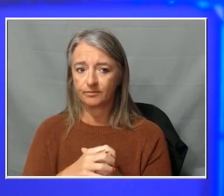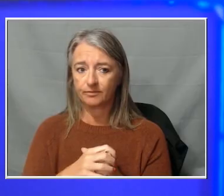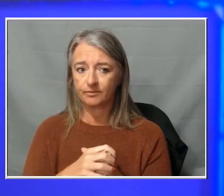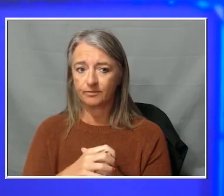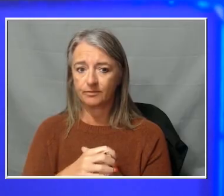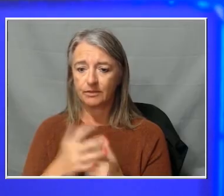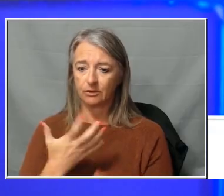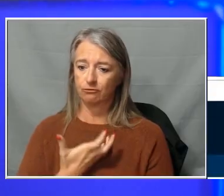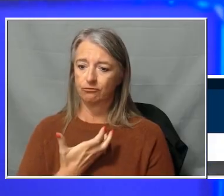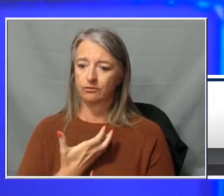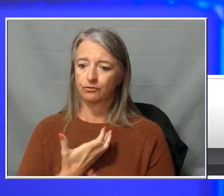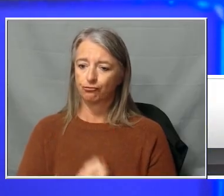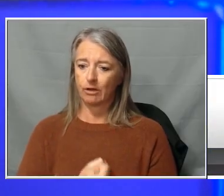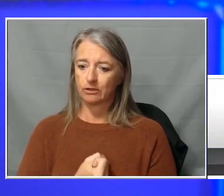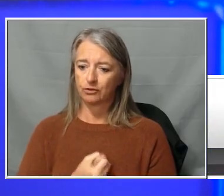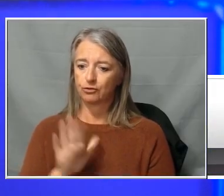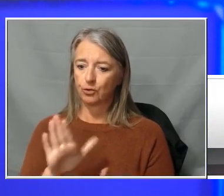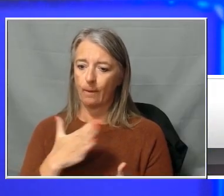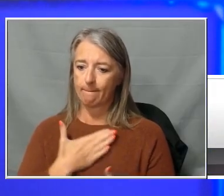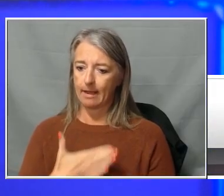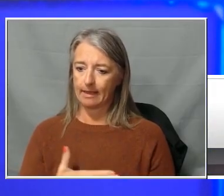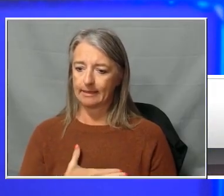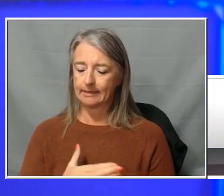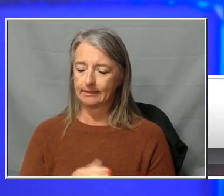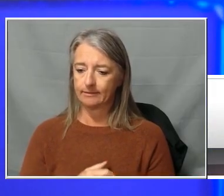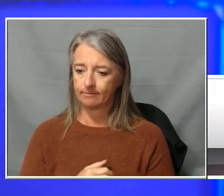your body. I think,